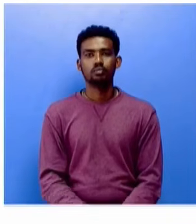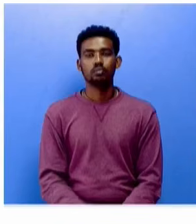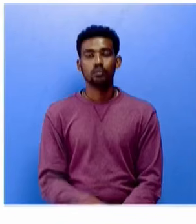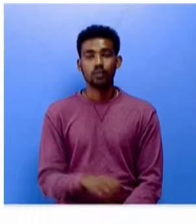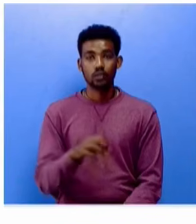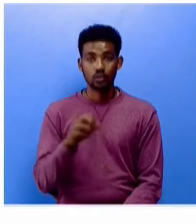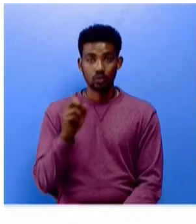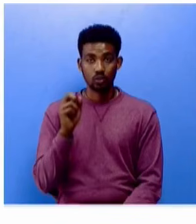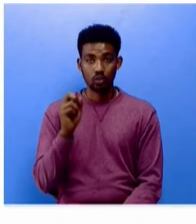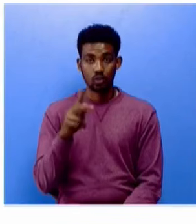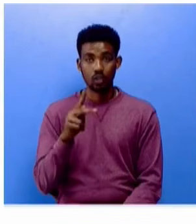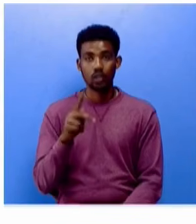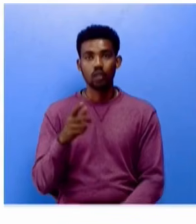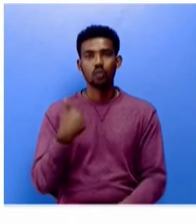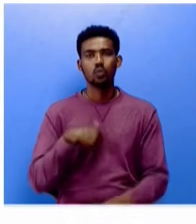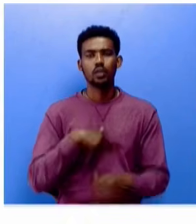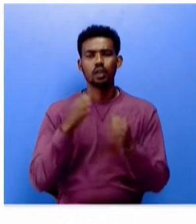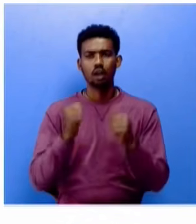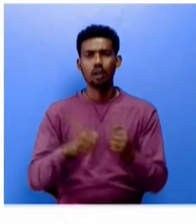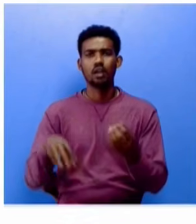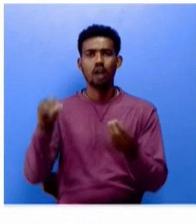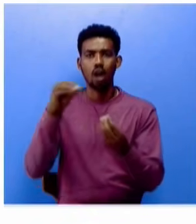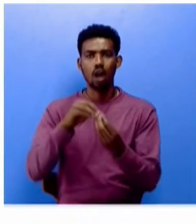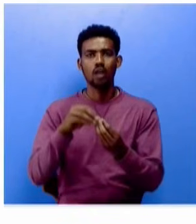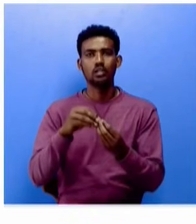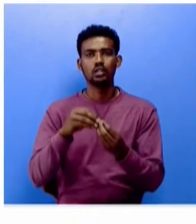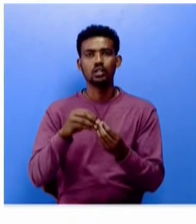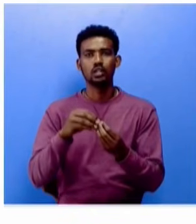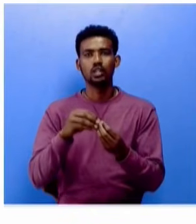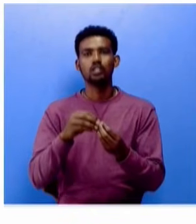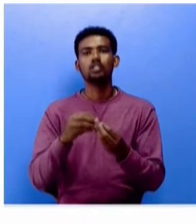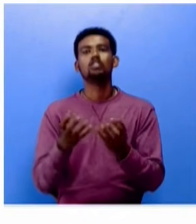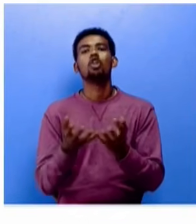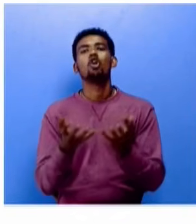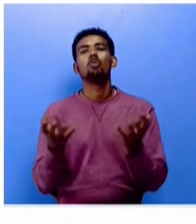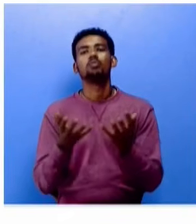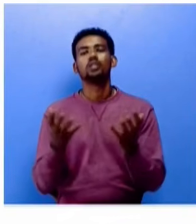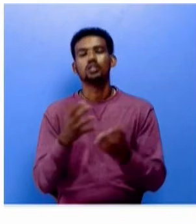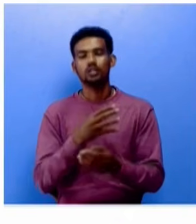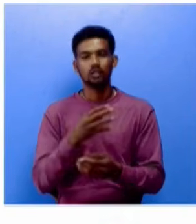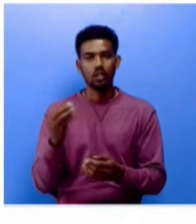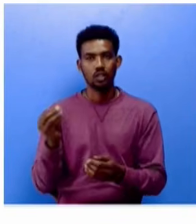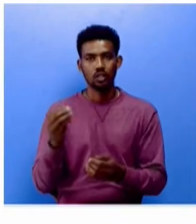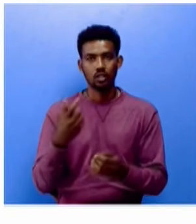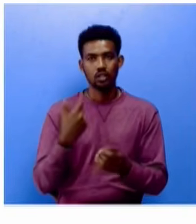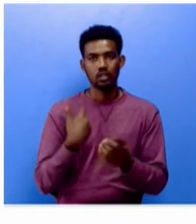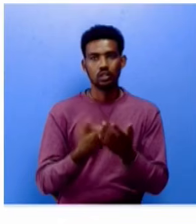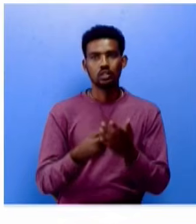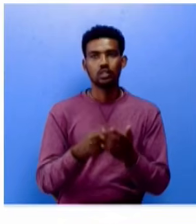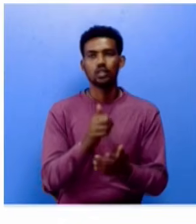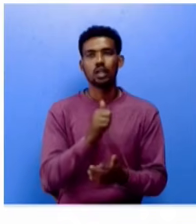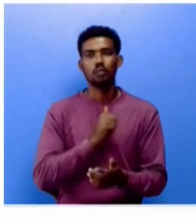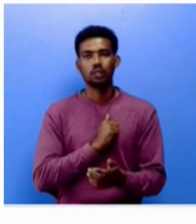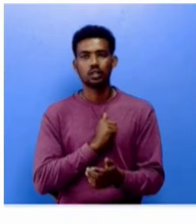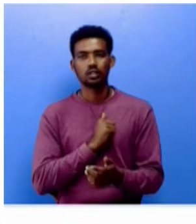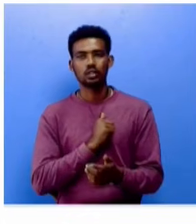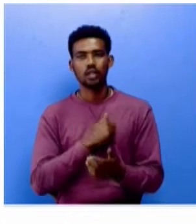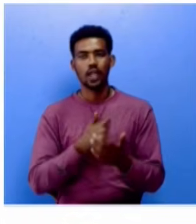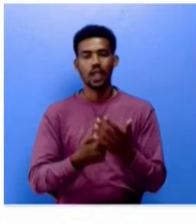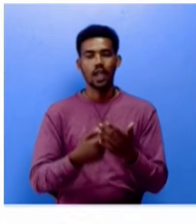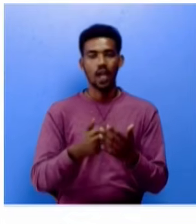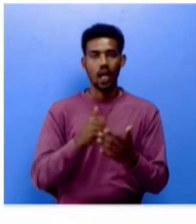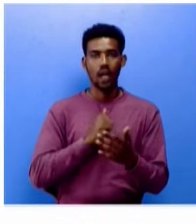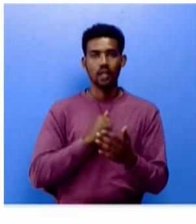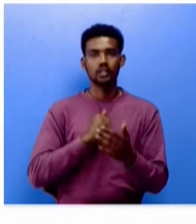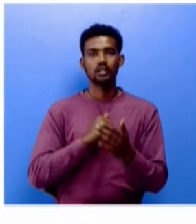Yes? Then we can add the object if necessary. So shouldn't here, here is the shouldn't. Here is the subject, here I the